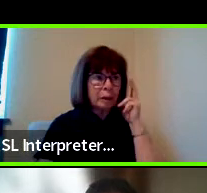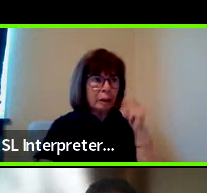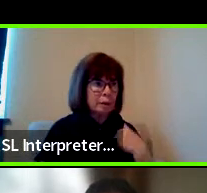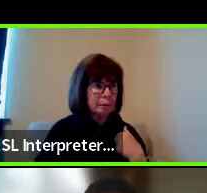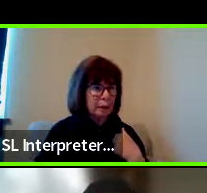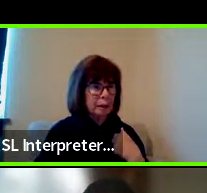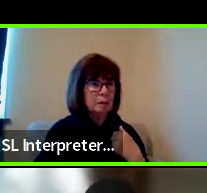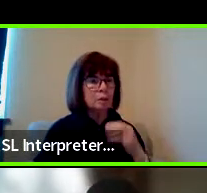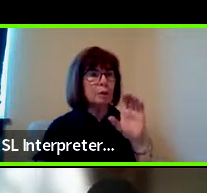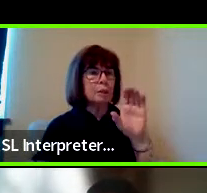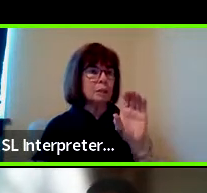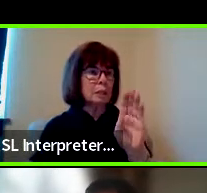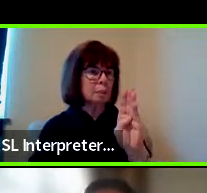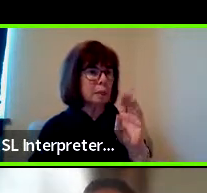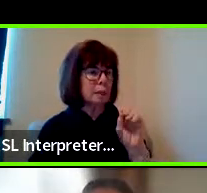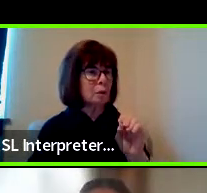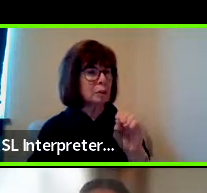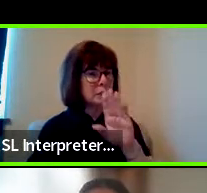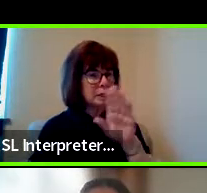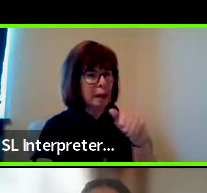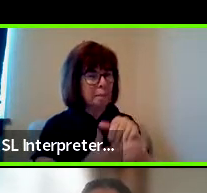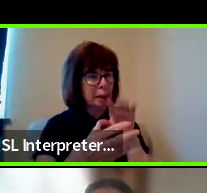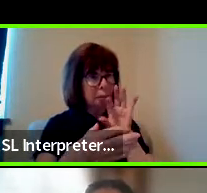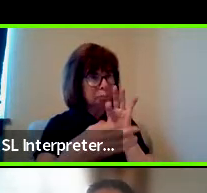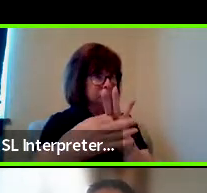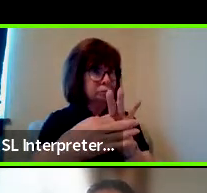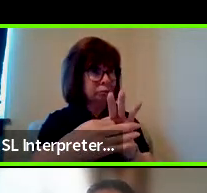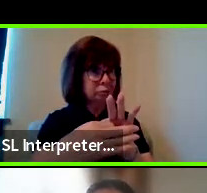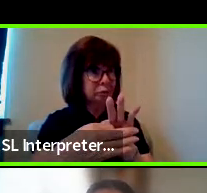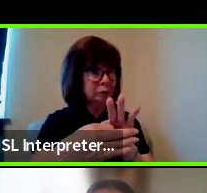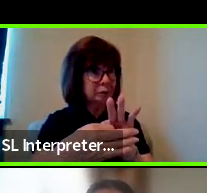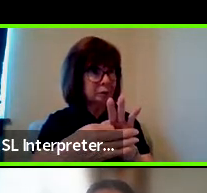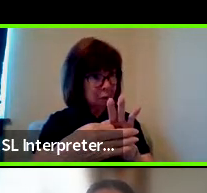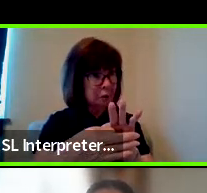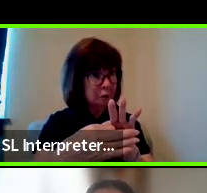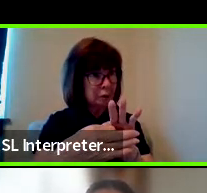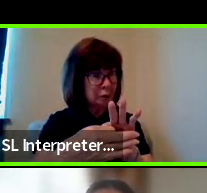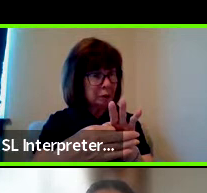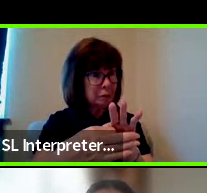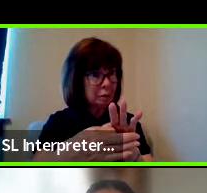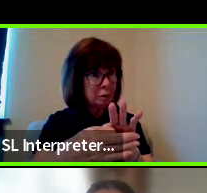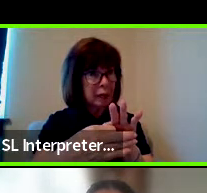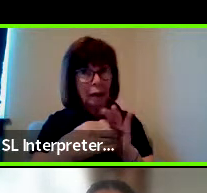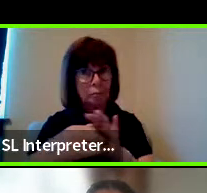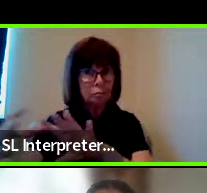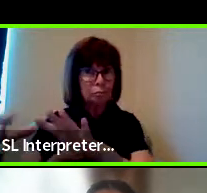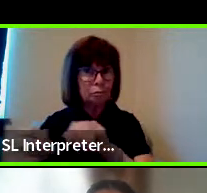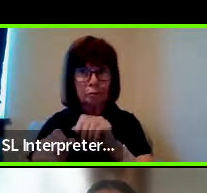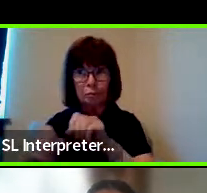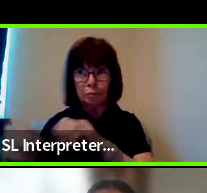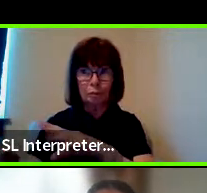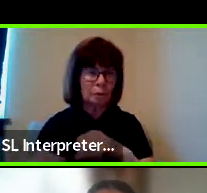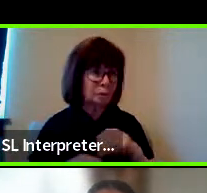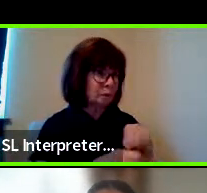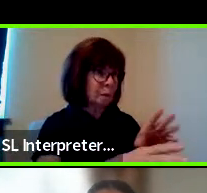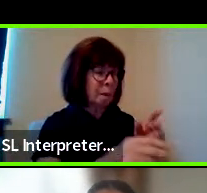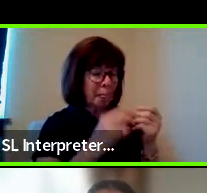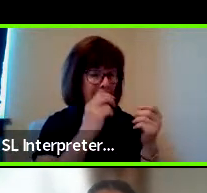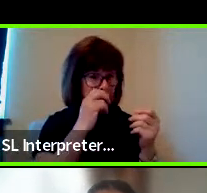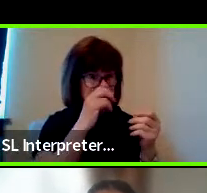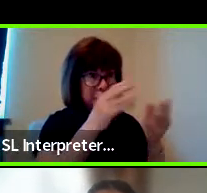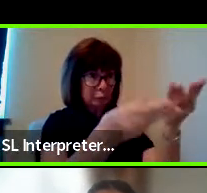link that could message both ways. Great. Gary, that's great. Other